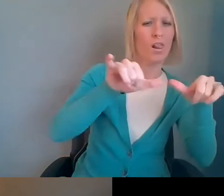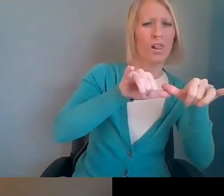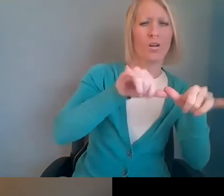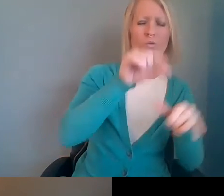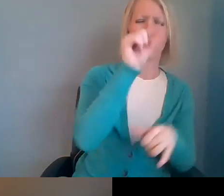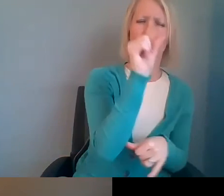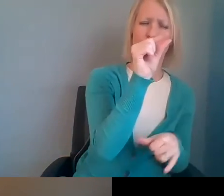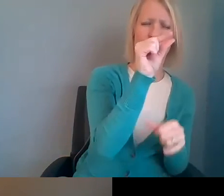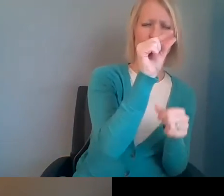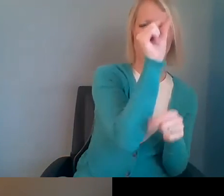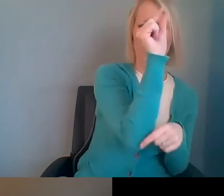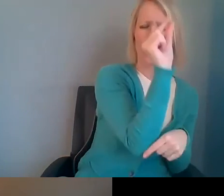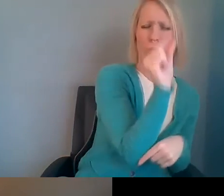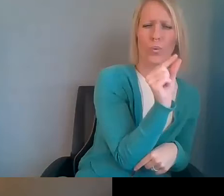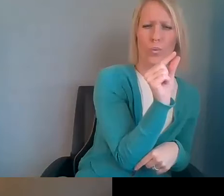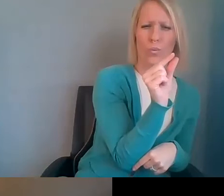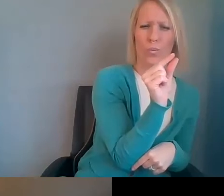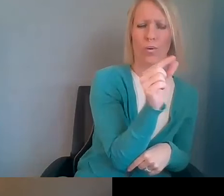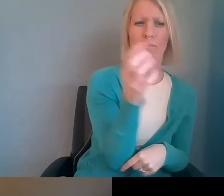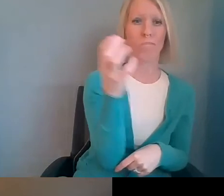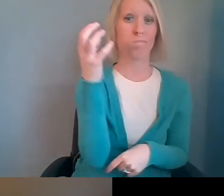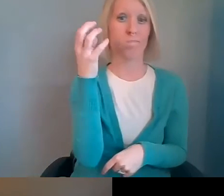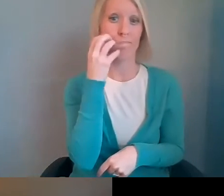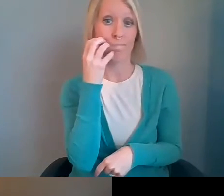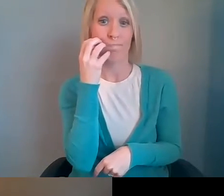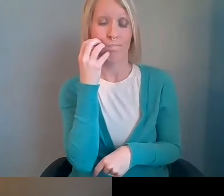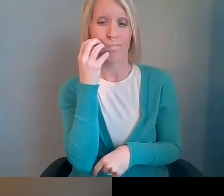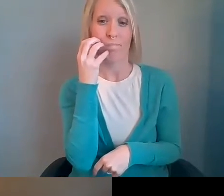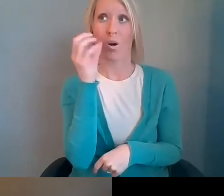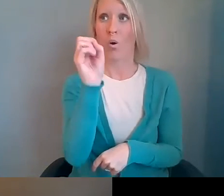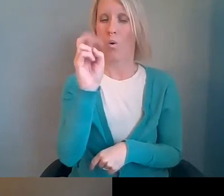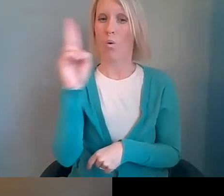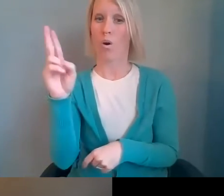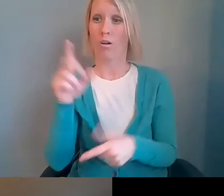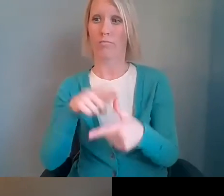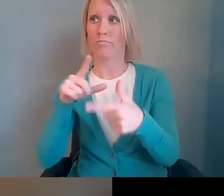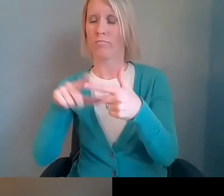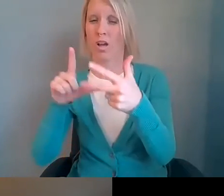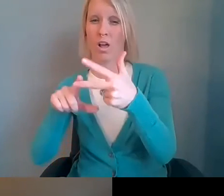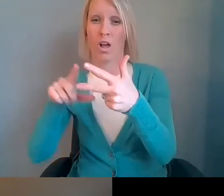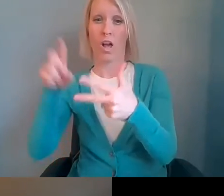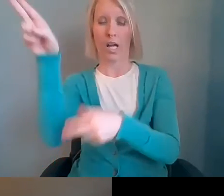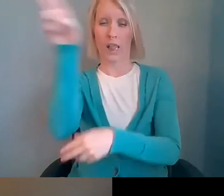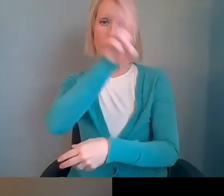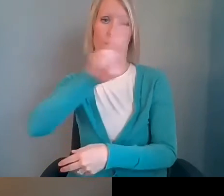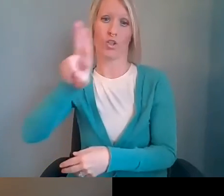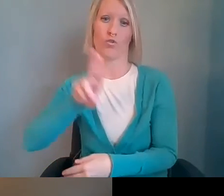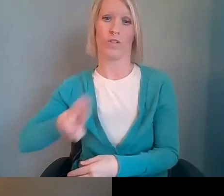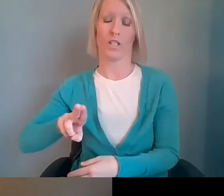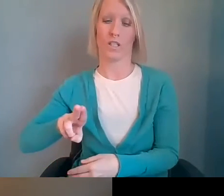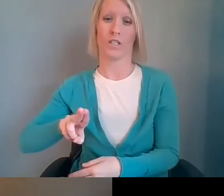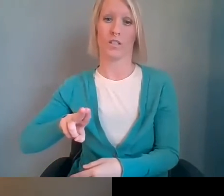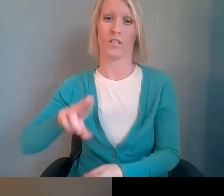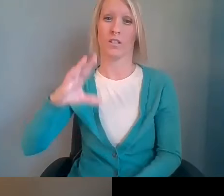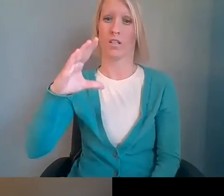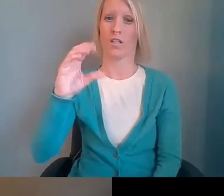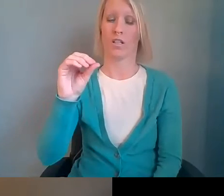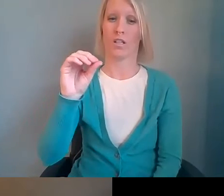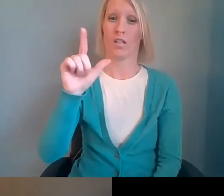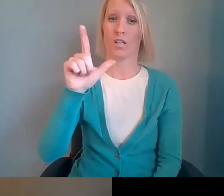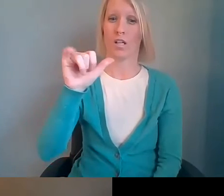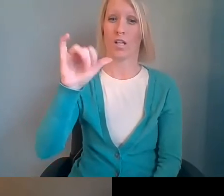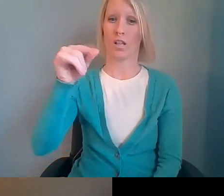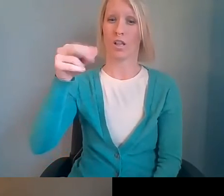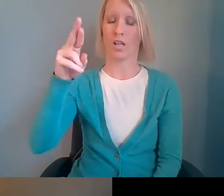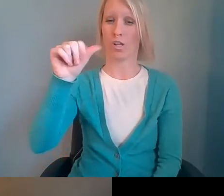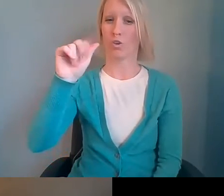You can have a calligraphy style pen. So it can be really wide